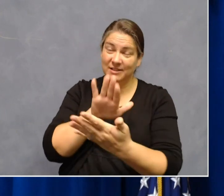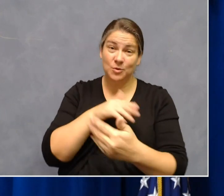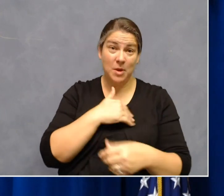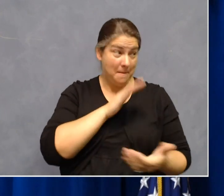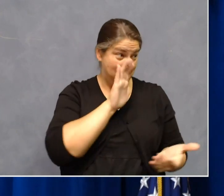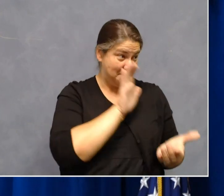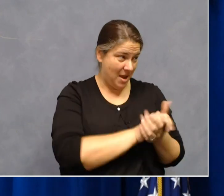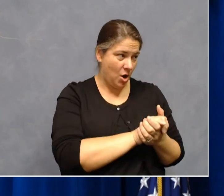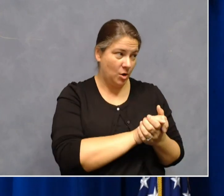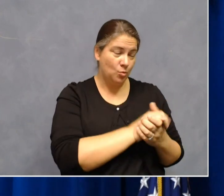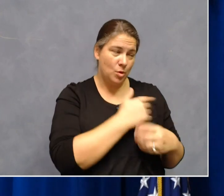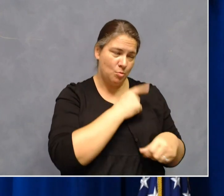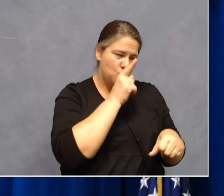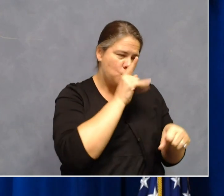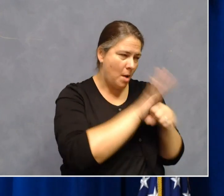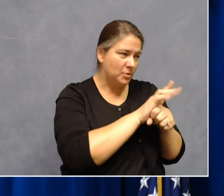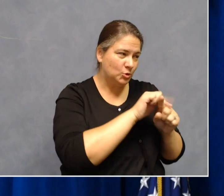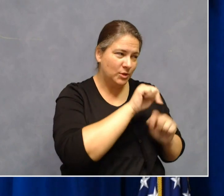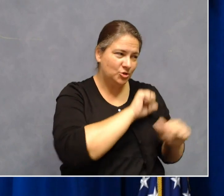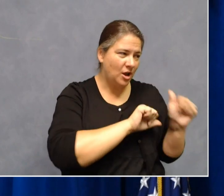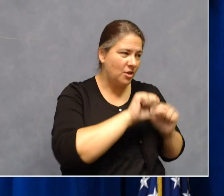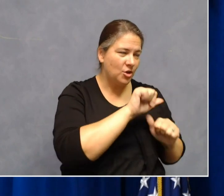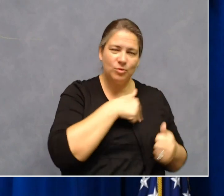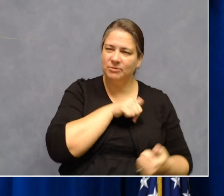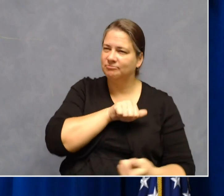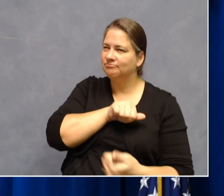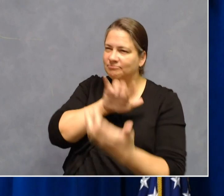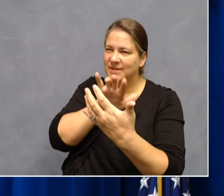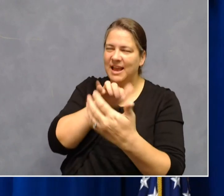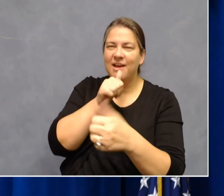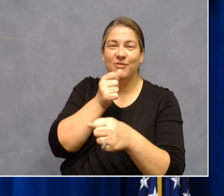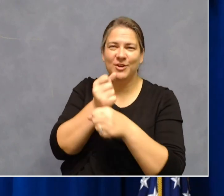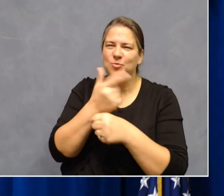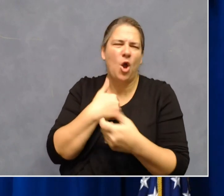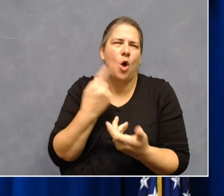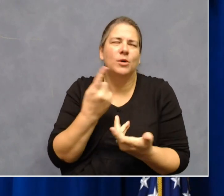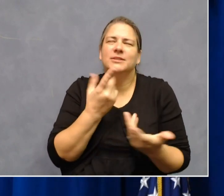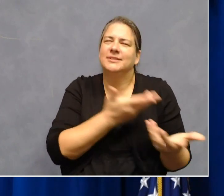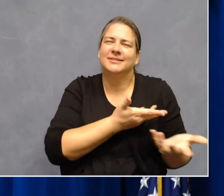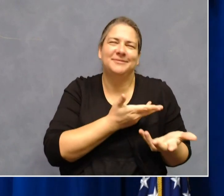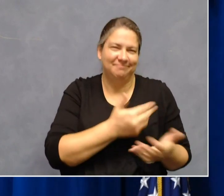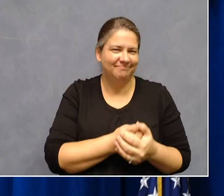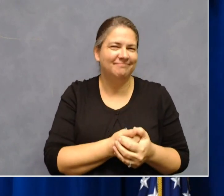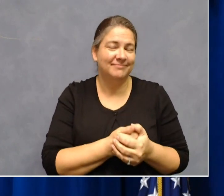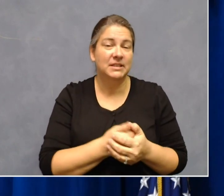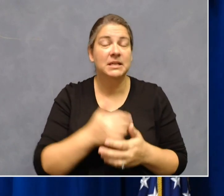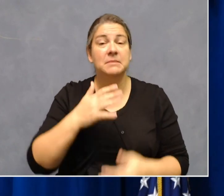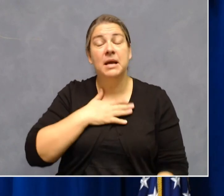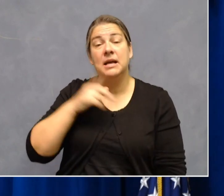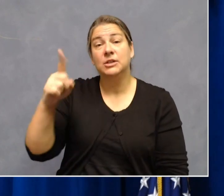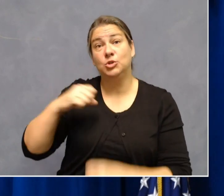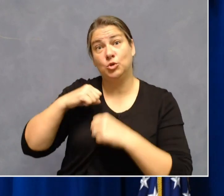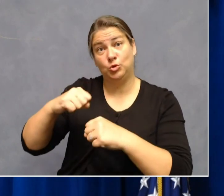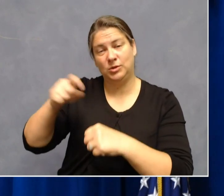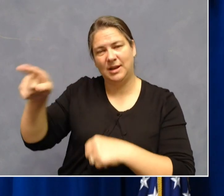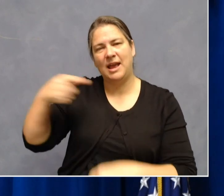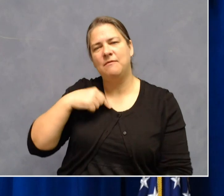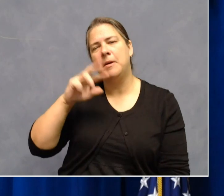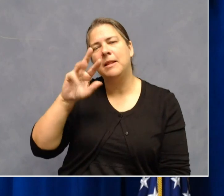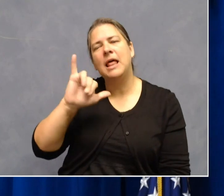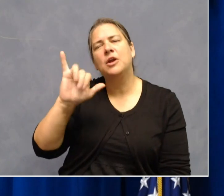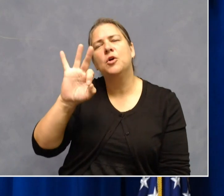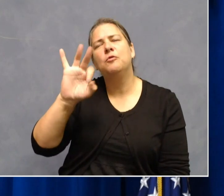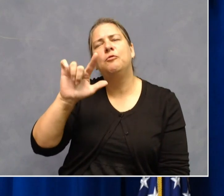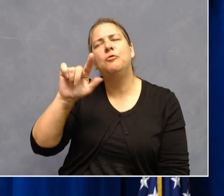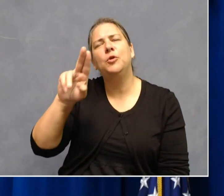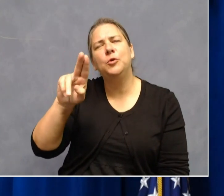it each and every year. The member of my security detail has mild flu-like symptoms. He's going to be okay.